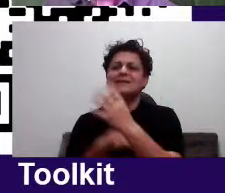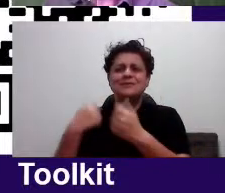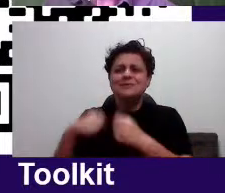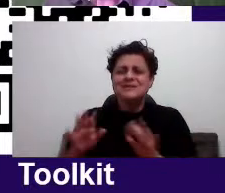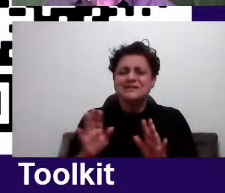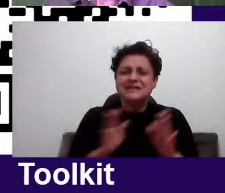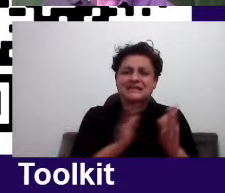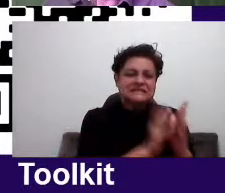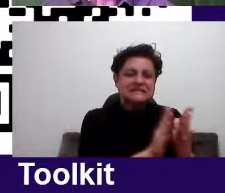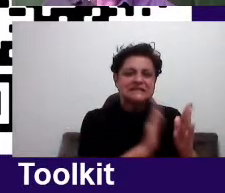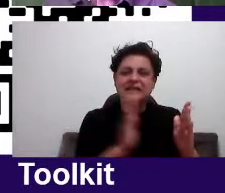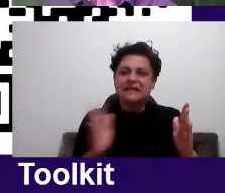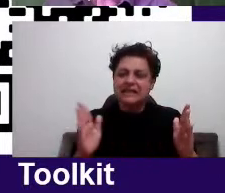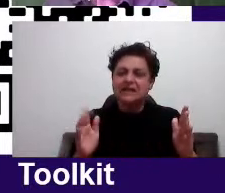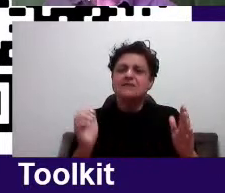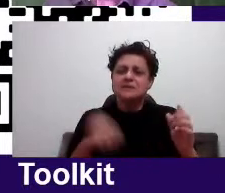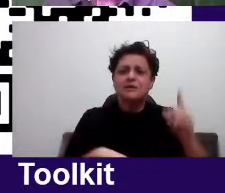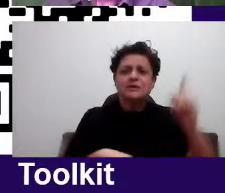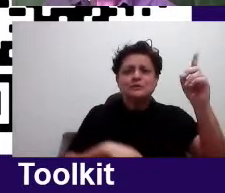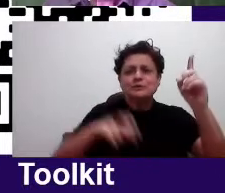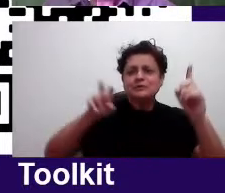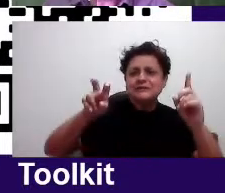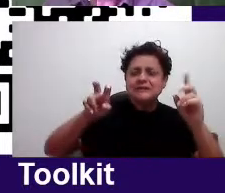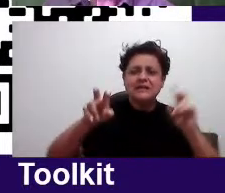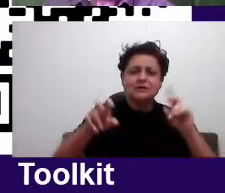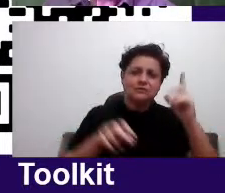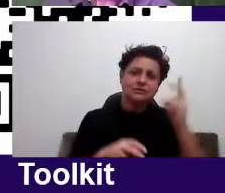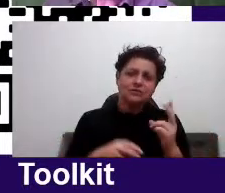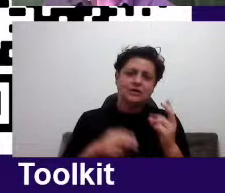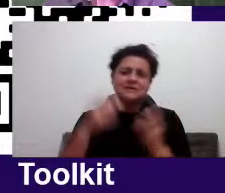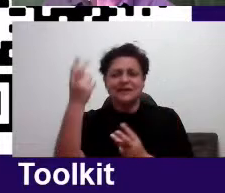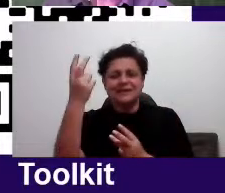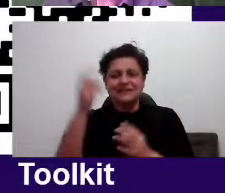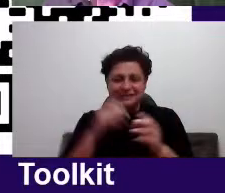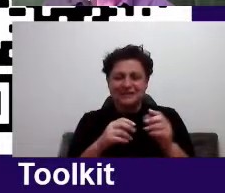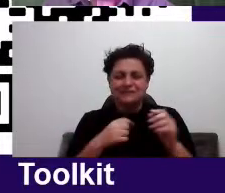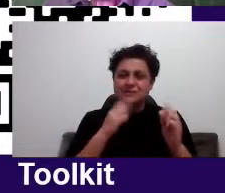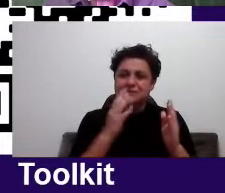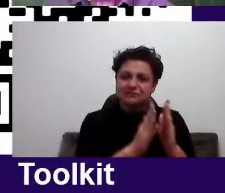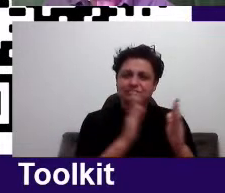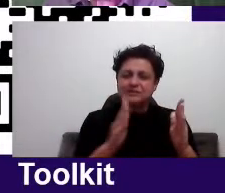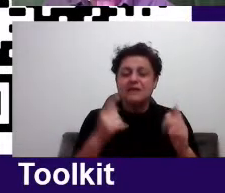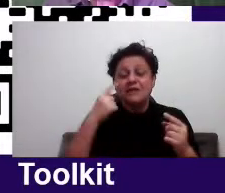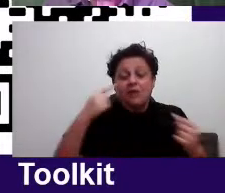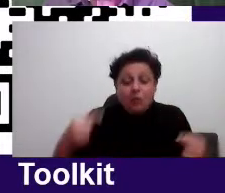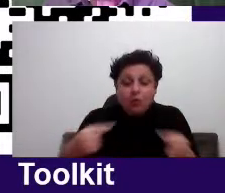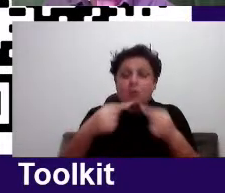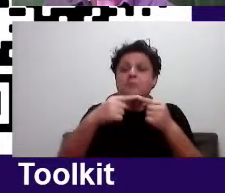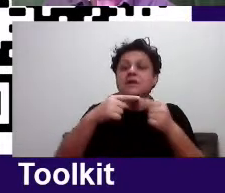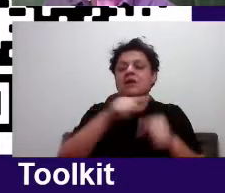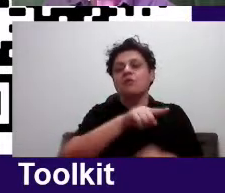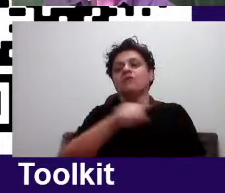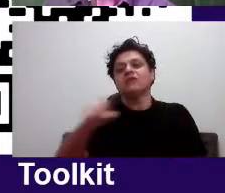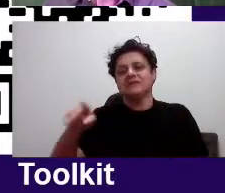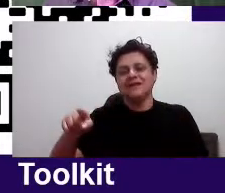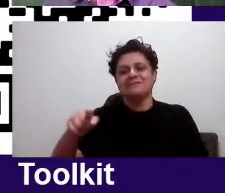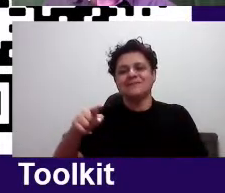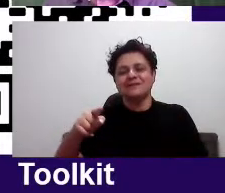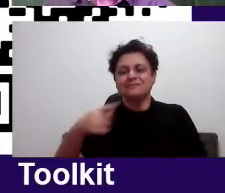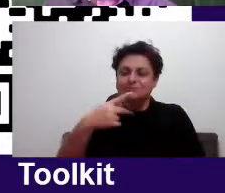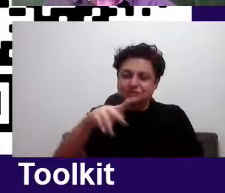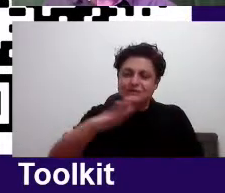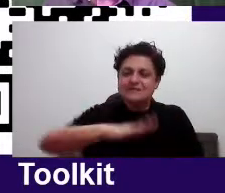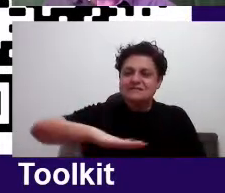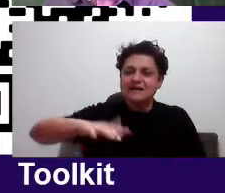the module that most interests you as most relevant to your own context and your own classroom.